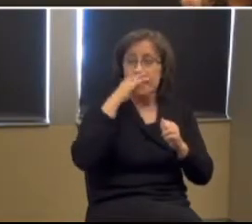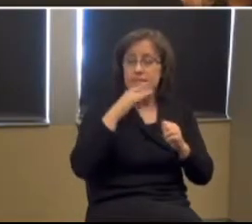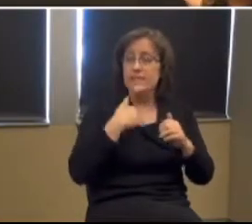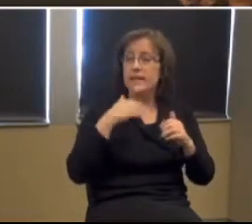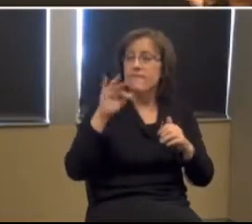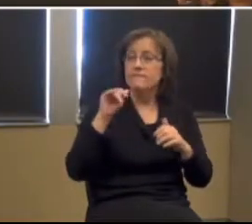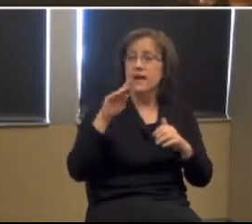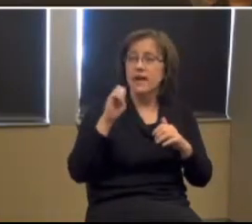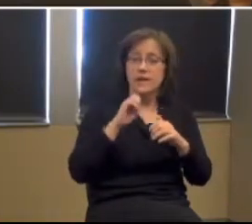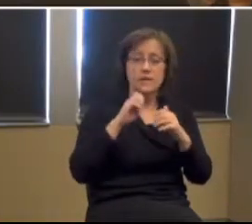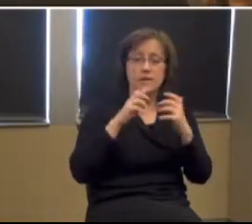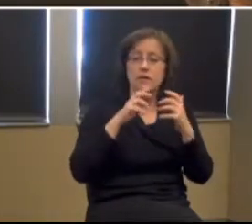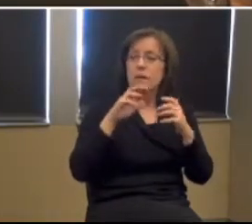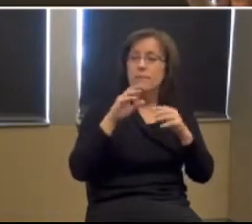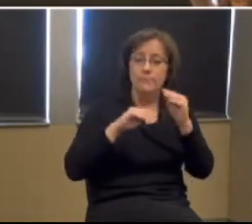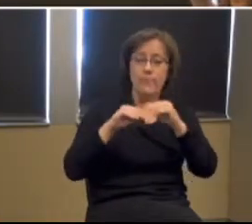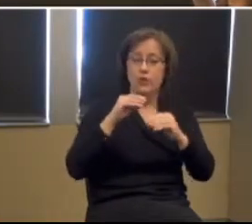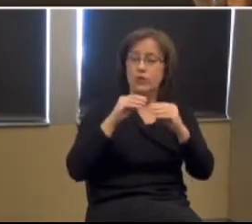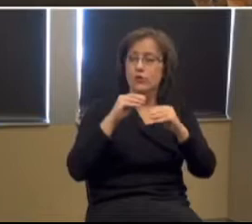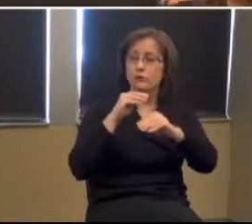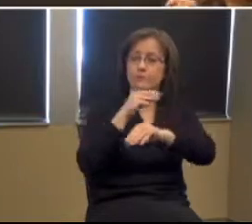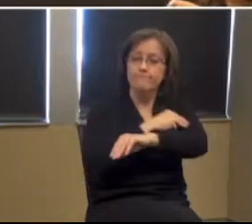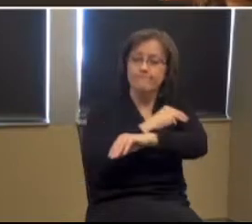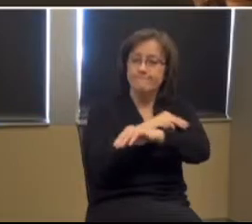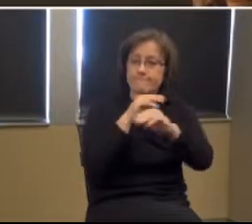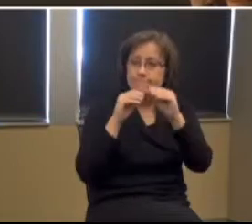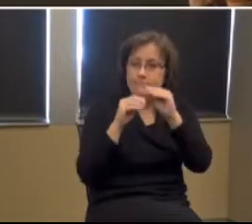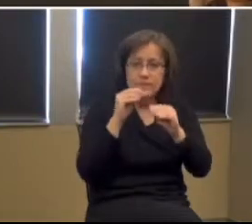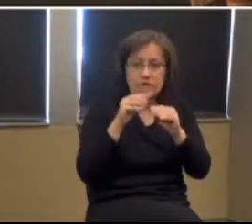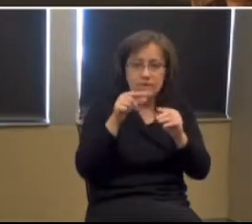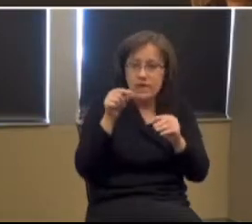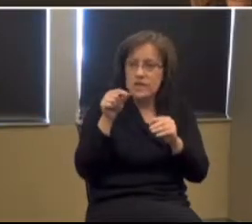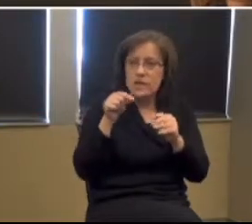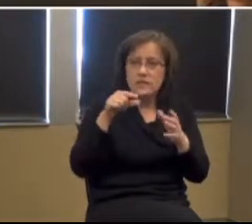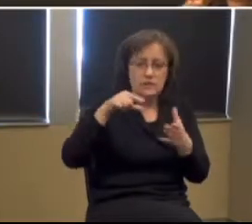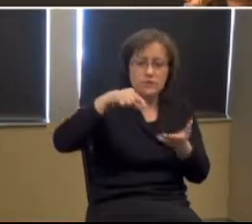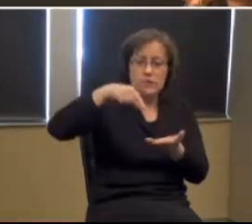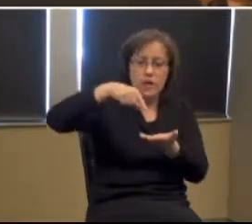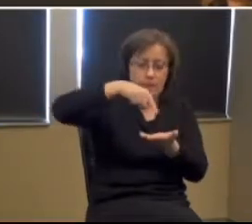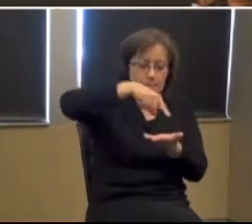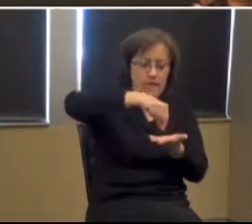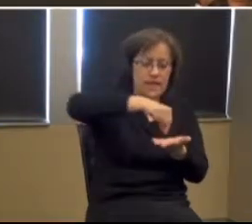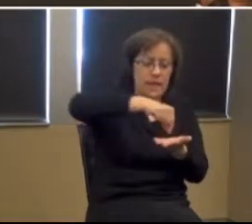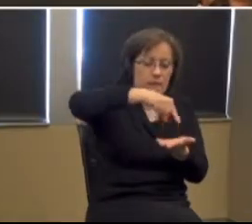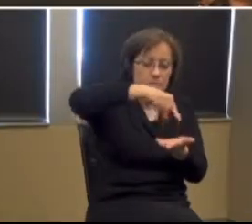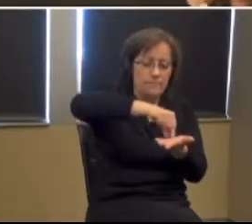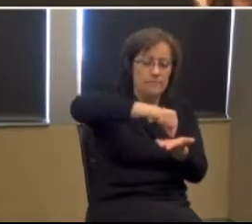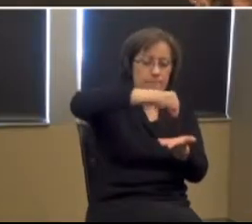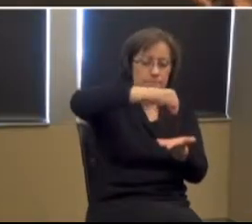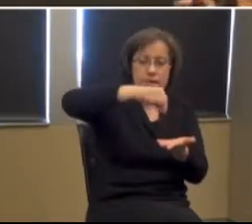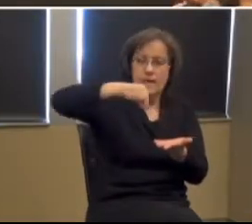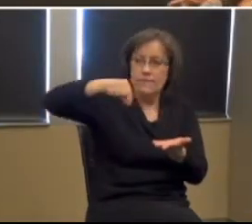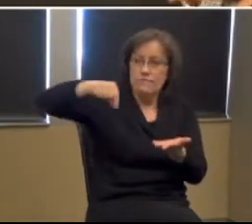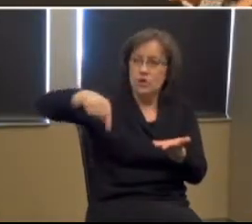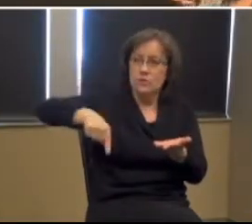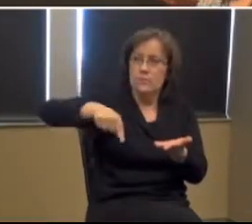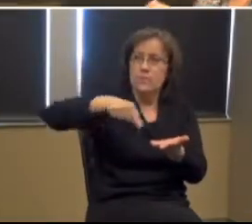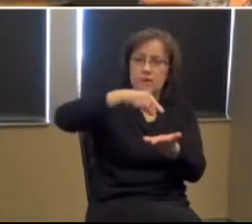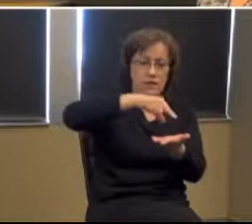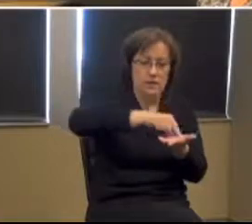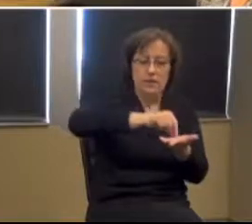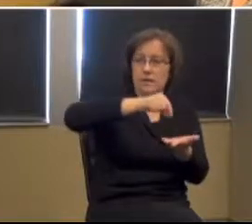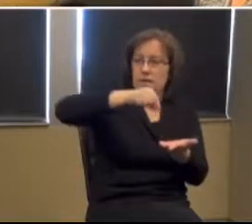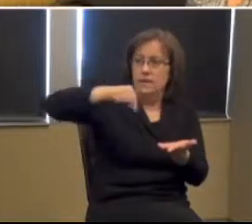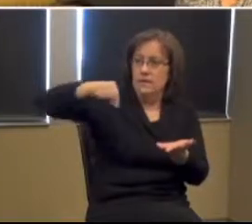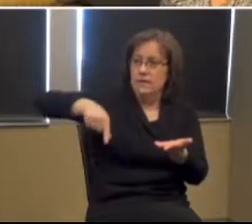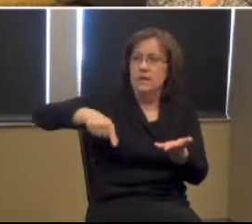with tweezers and put them in each of these little boxes is actually a very difficult task for many of our students. So there are lots